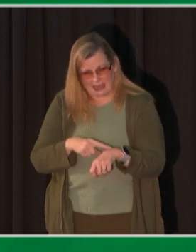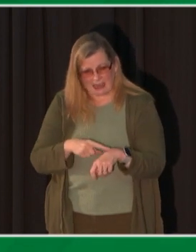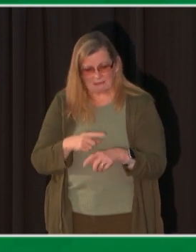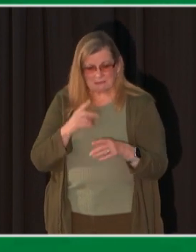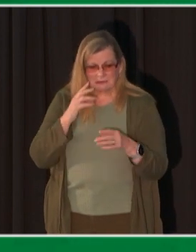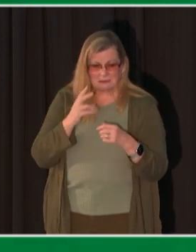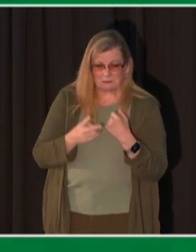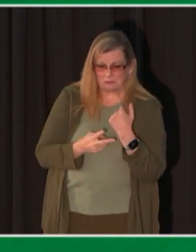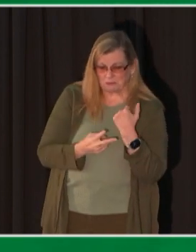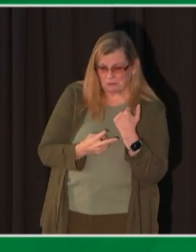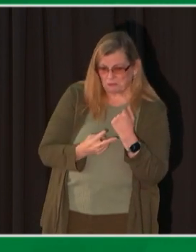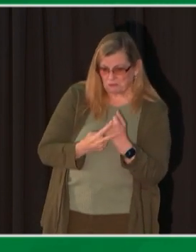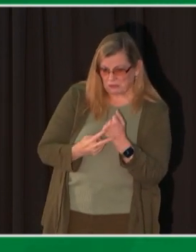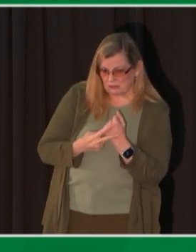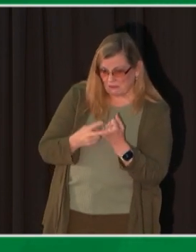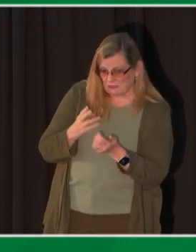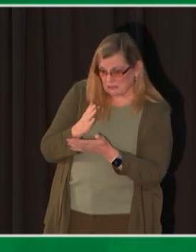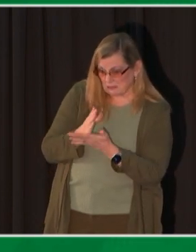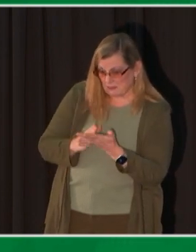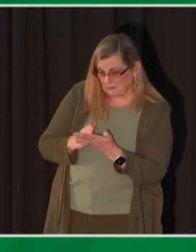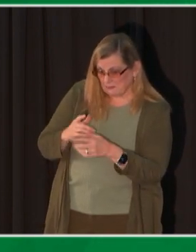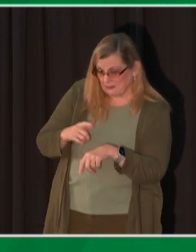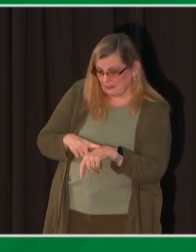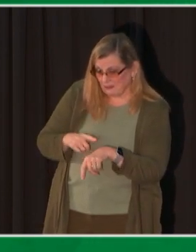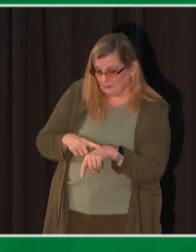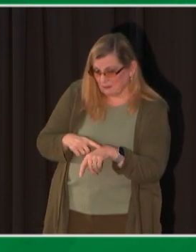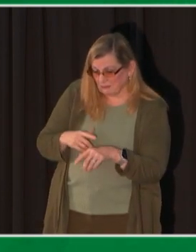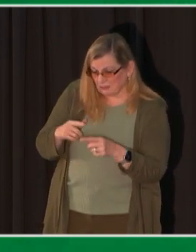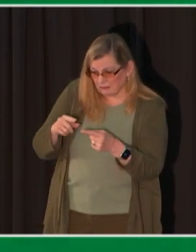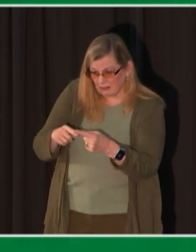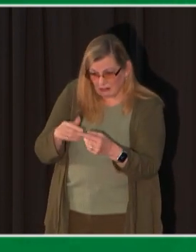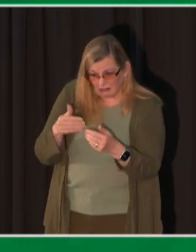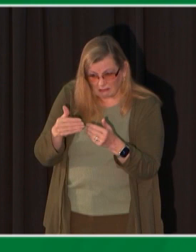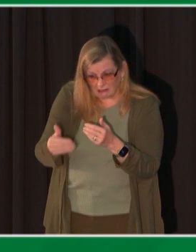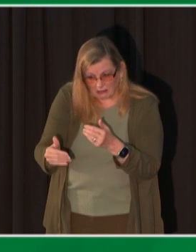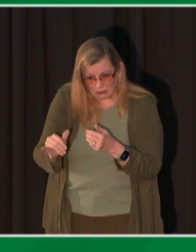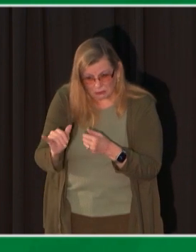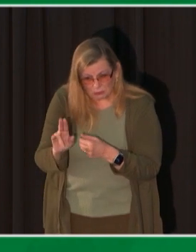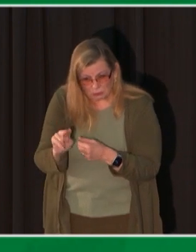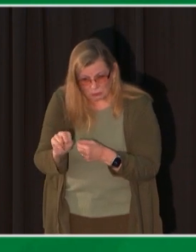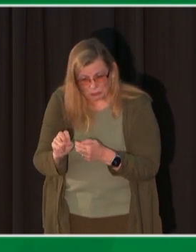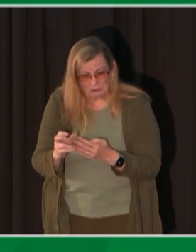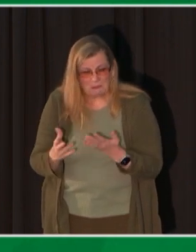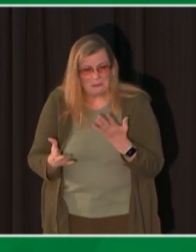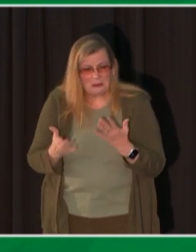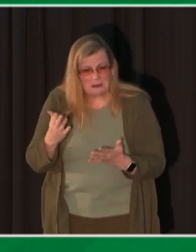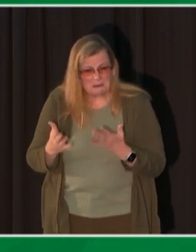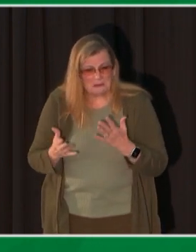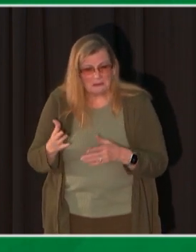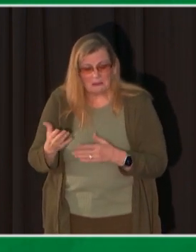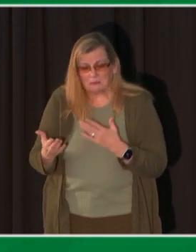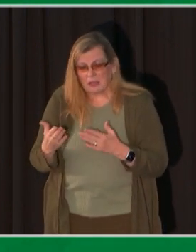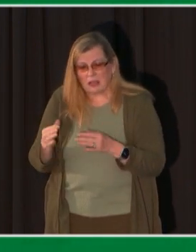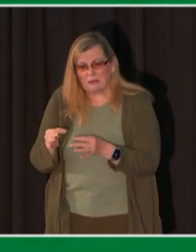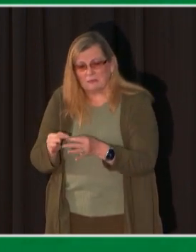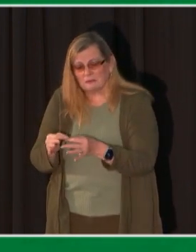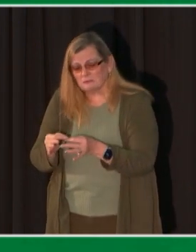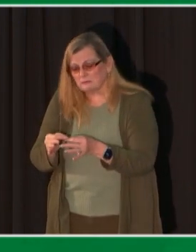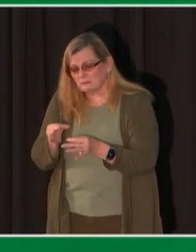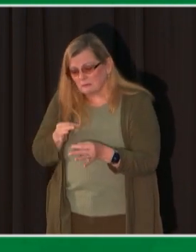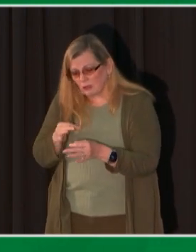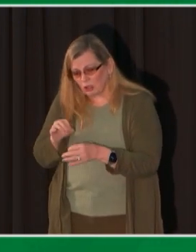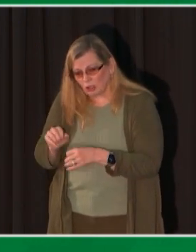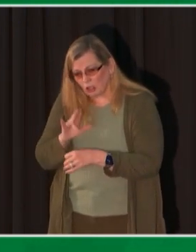time from June and potentially utilizing that time in August would be the best approach